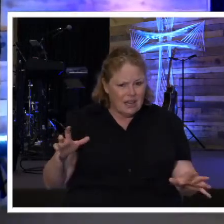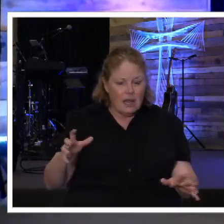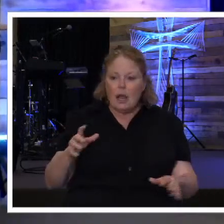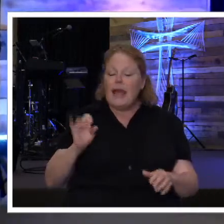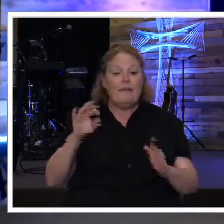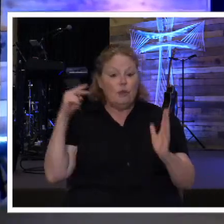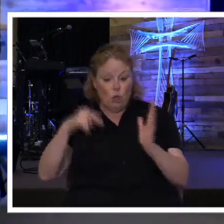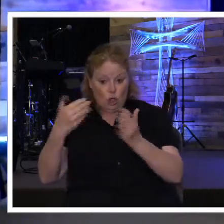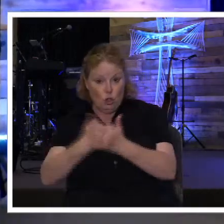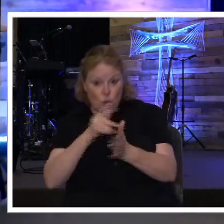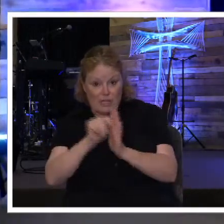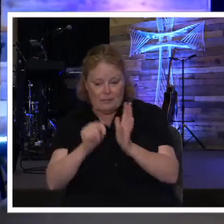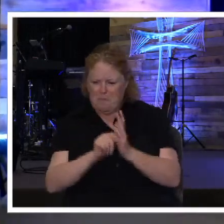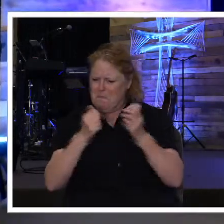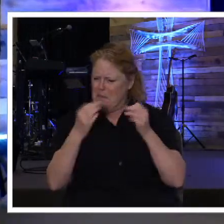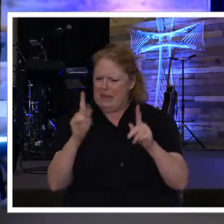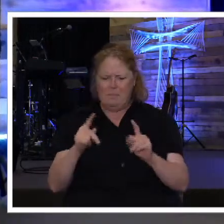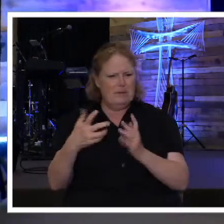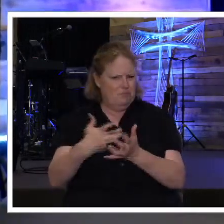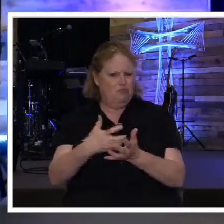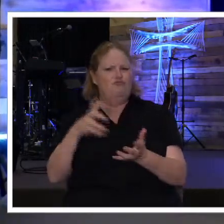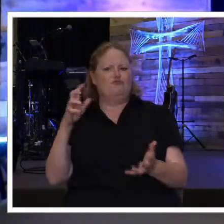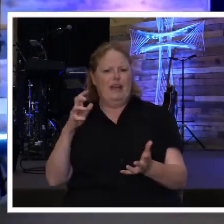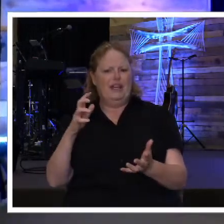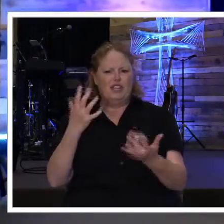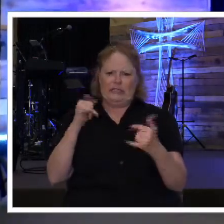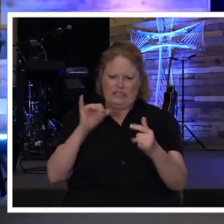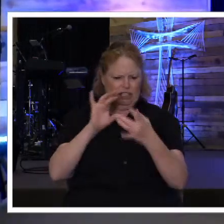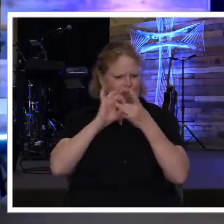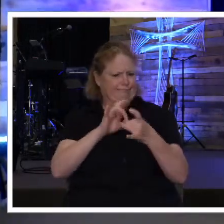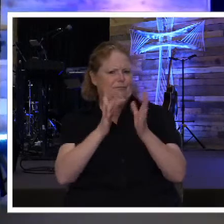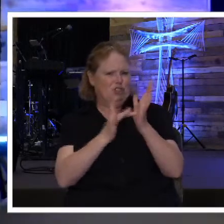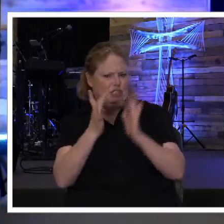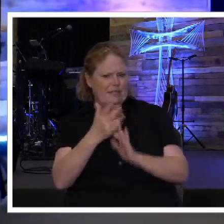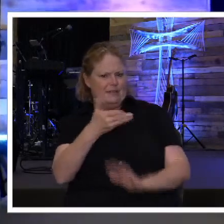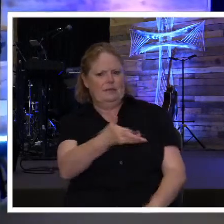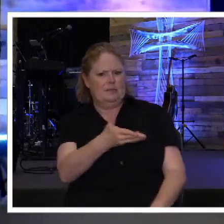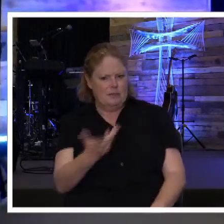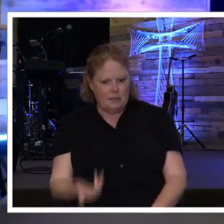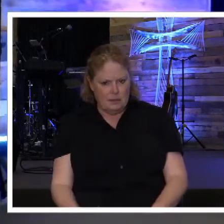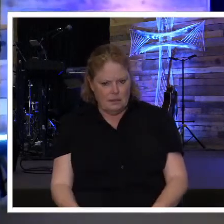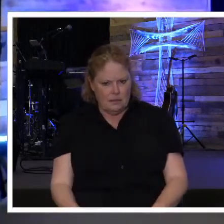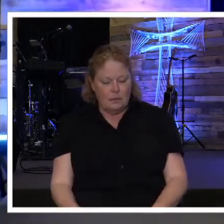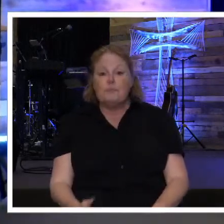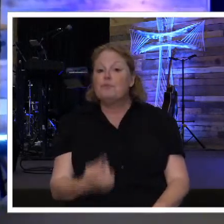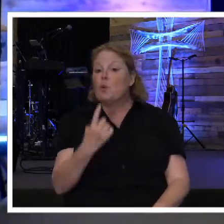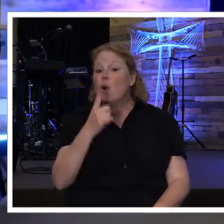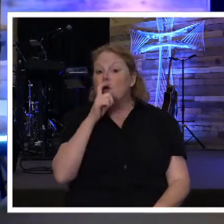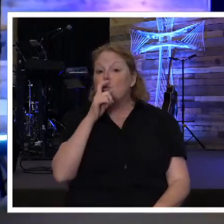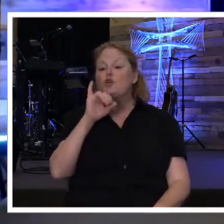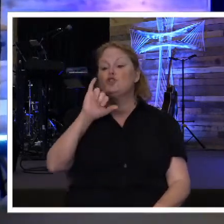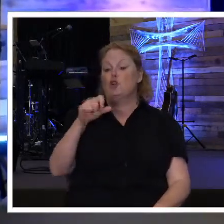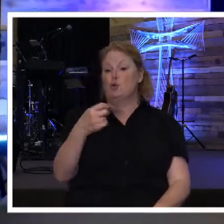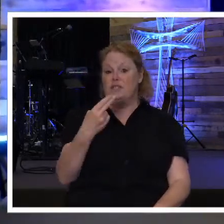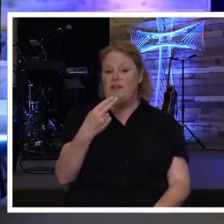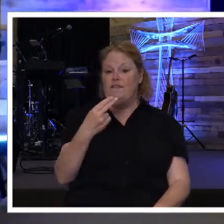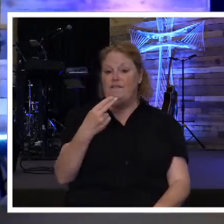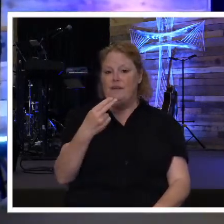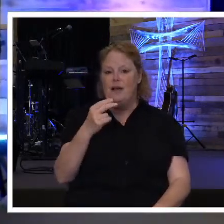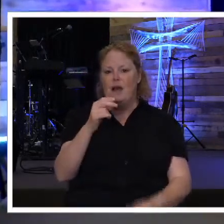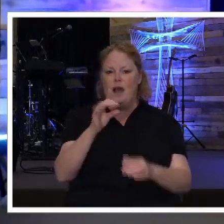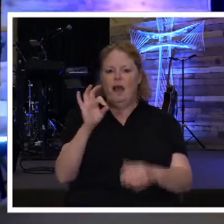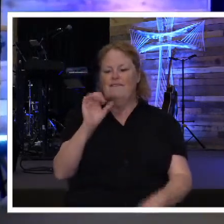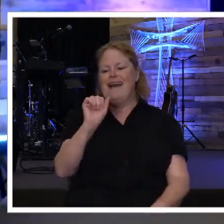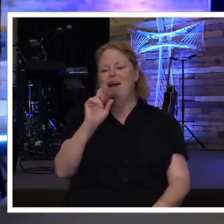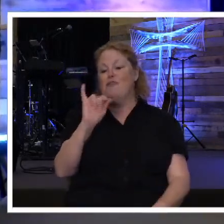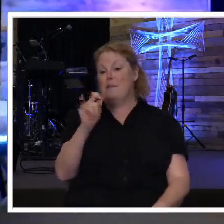into the New Testament, there were numbers of people that were in relationship with Jesus that had wealth. One of them being Joseph of Arimathea, who